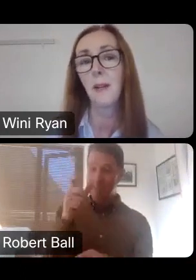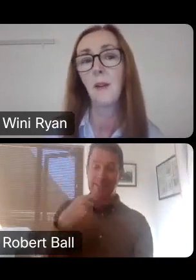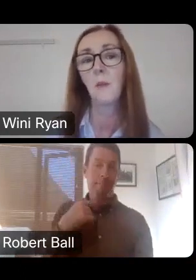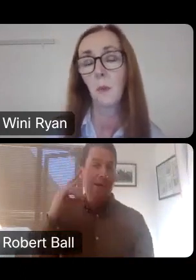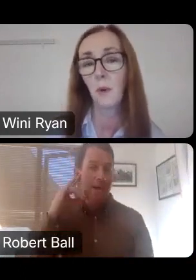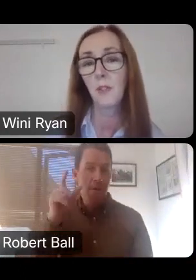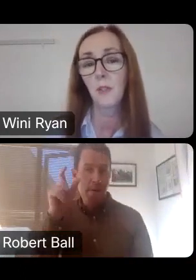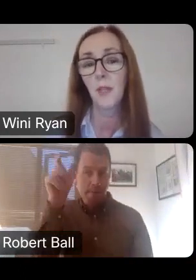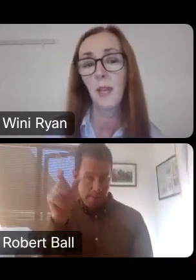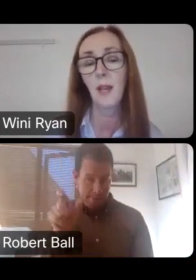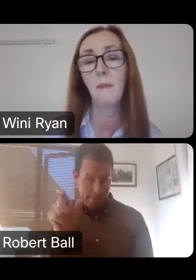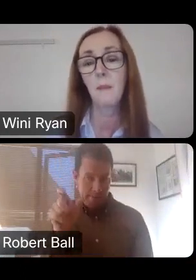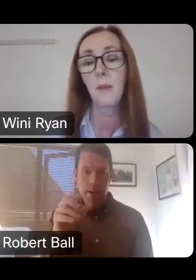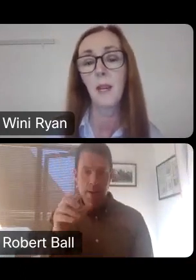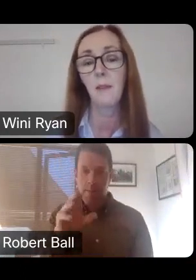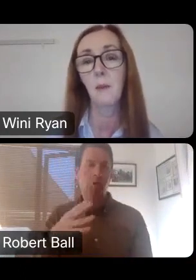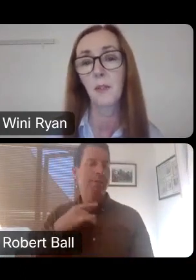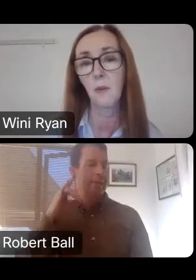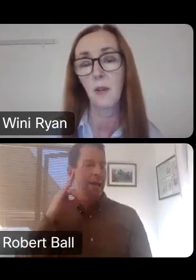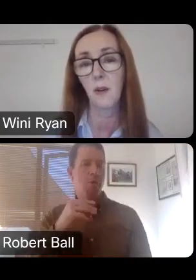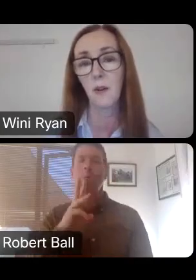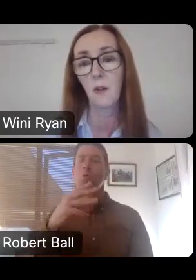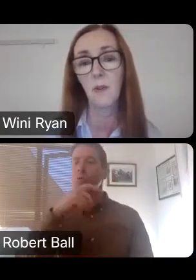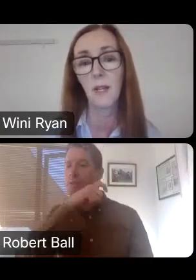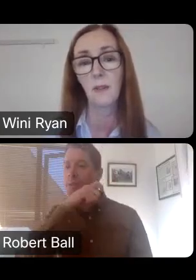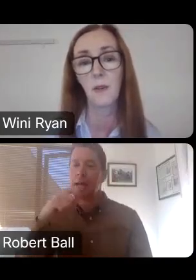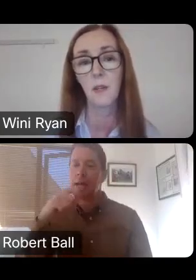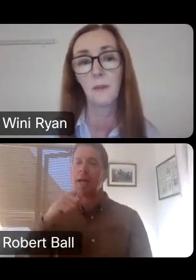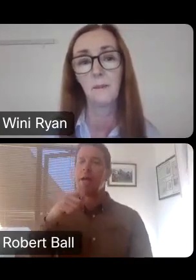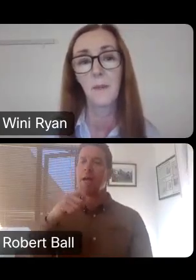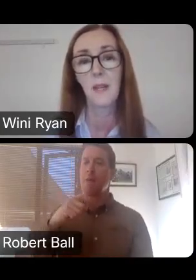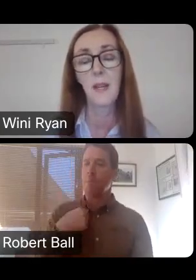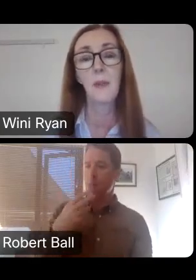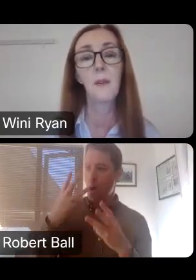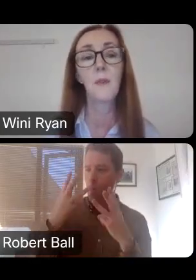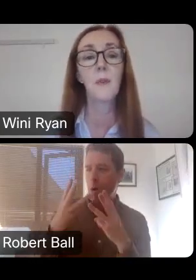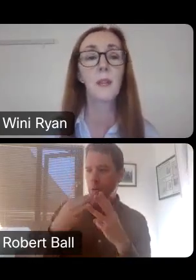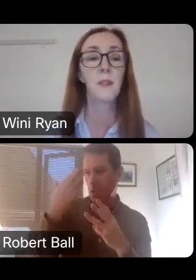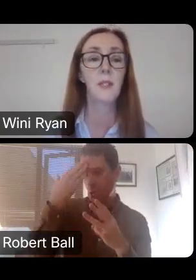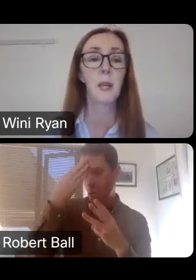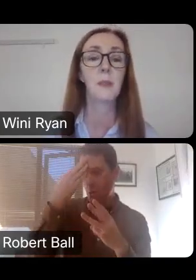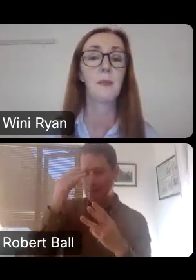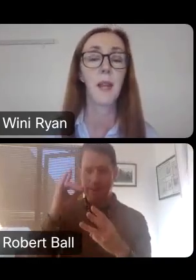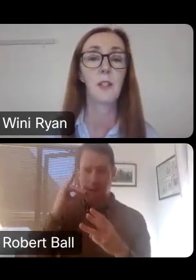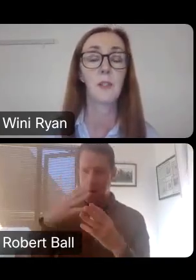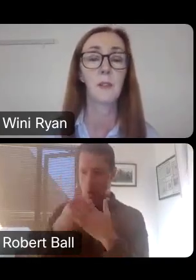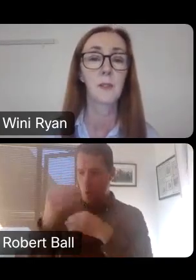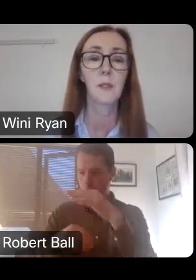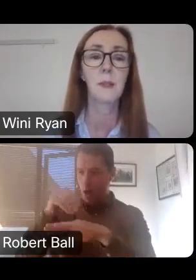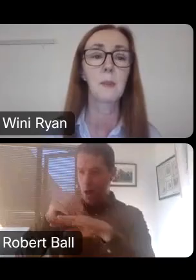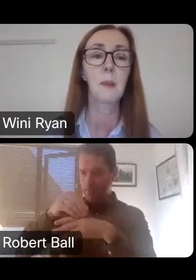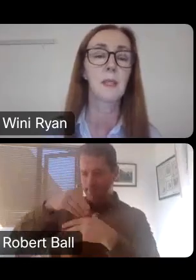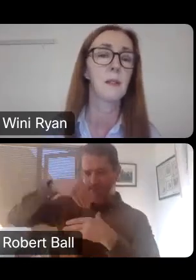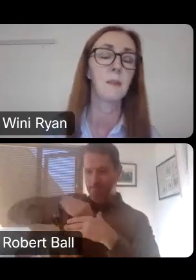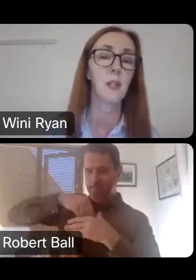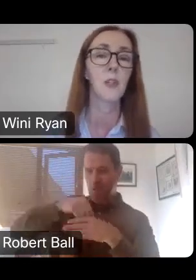hearing the words you're saying, I'm maybe hearing what's going on underneath for you. There are 4 different types of reflection. So